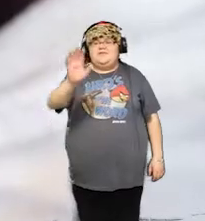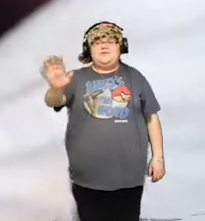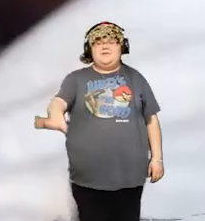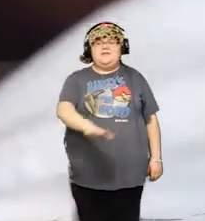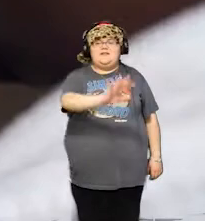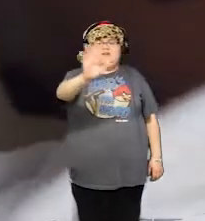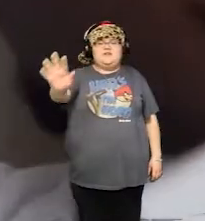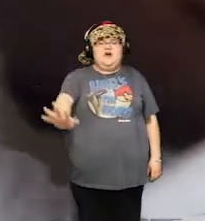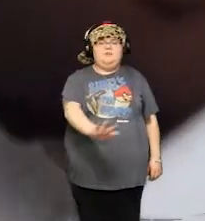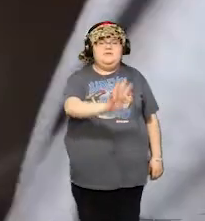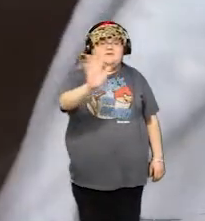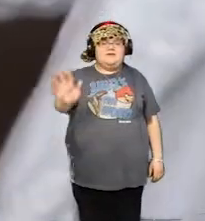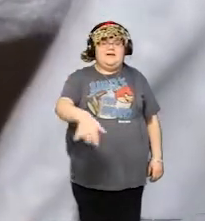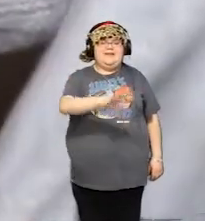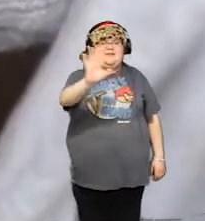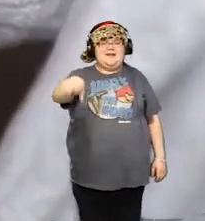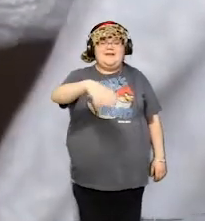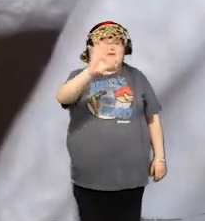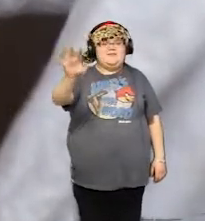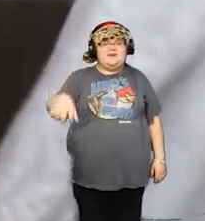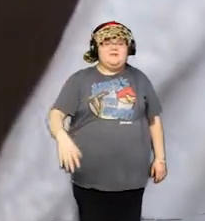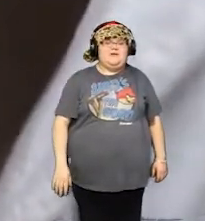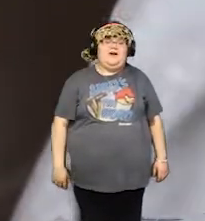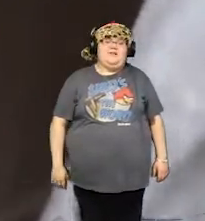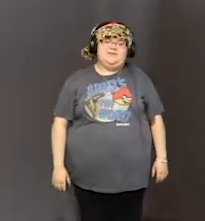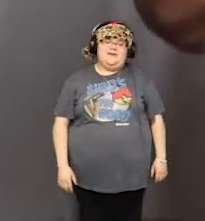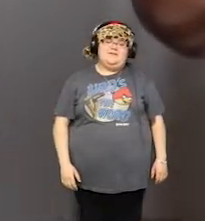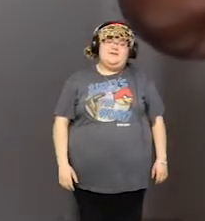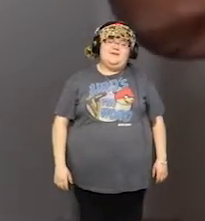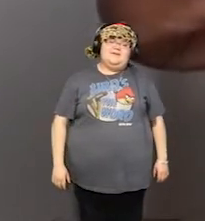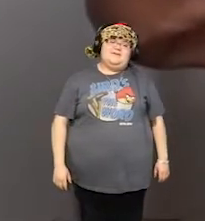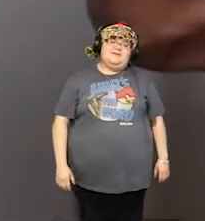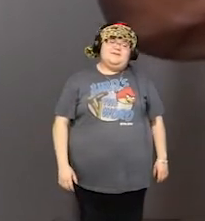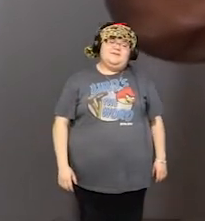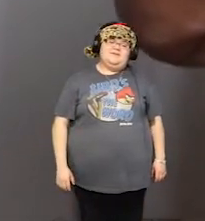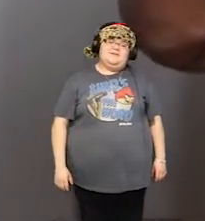Fuck the wall! Shut up! I'm sorry, this one says like no music or anything right here. It throws me off, so.